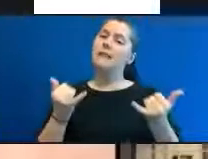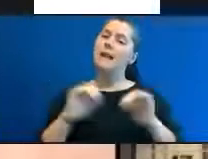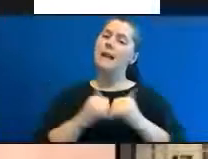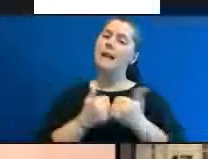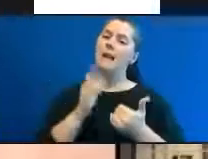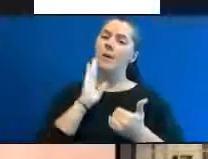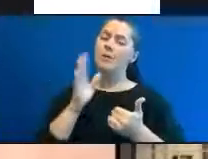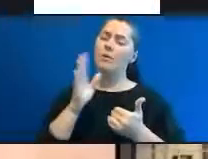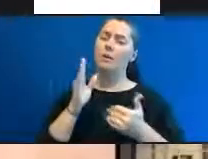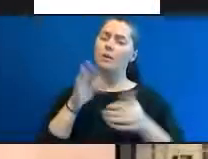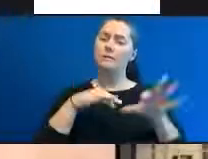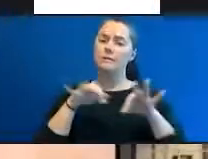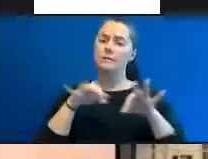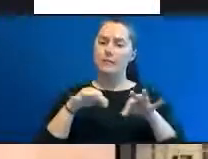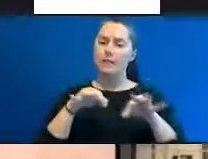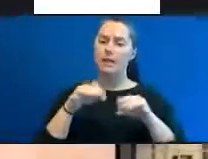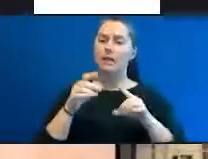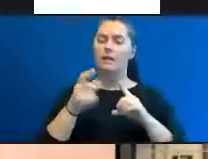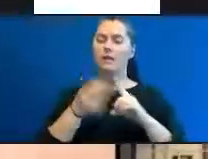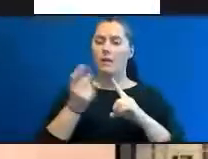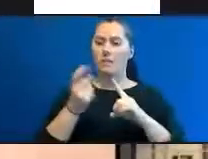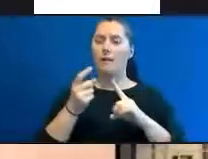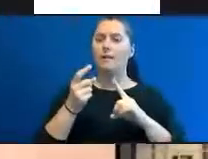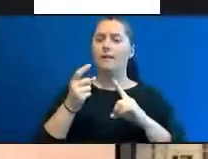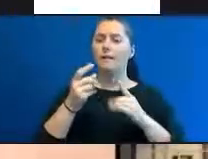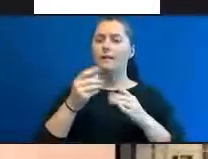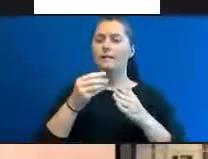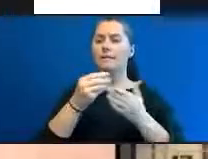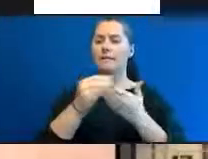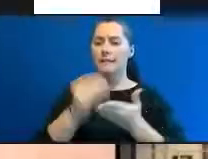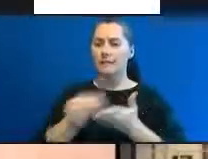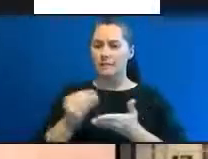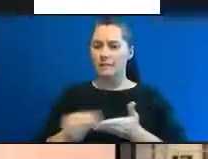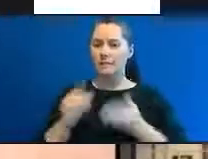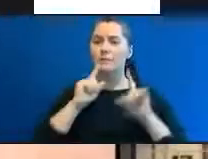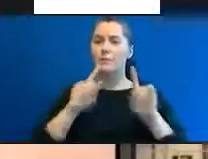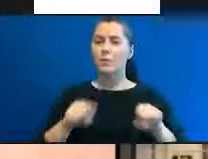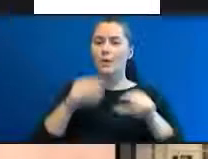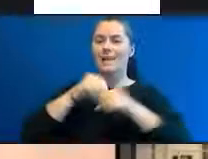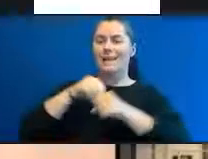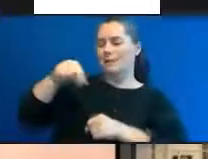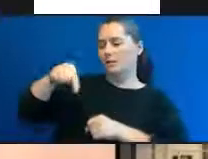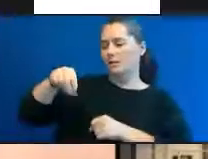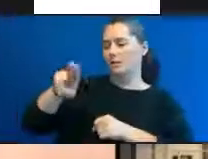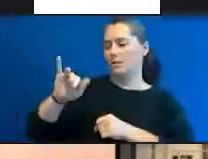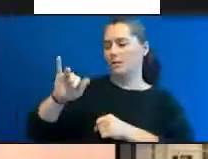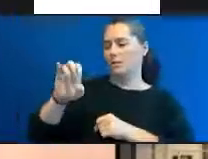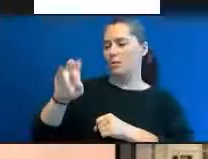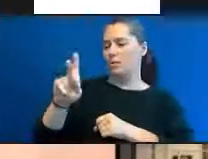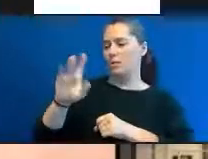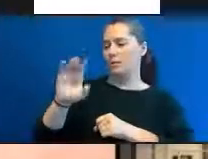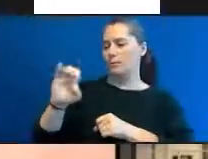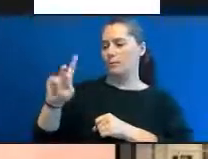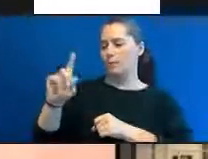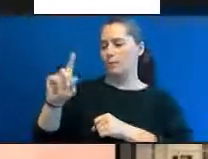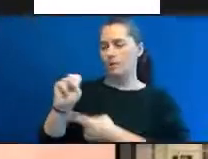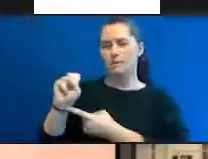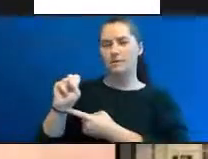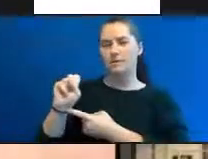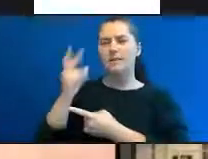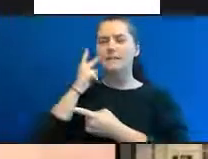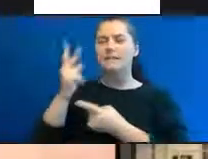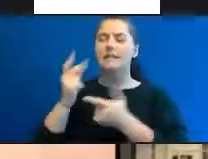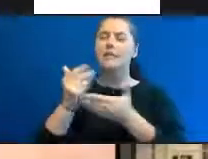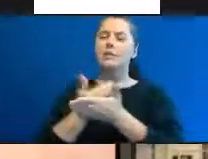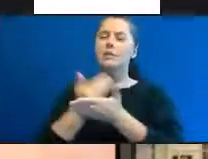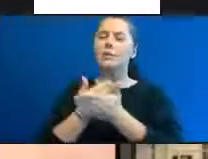over automating expense reporting inside QuickBooks and just kind of education of what new technology is available.